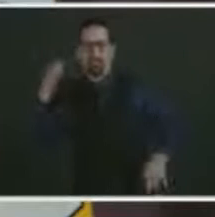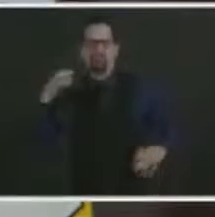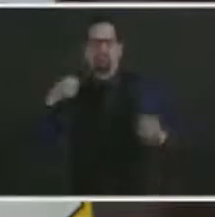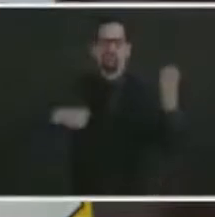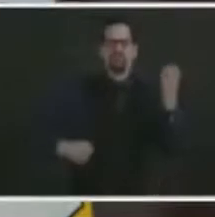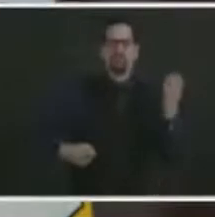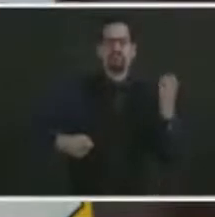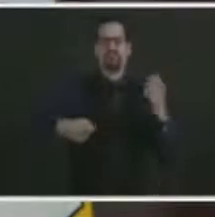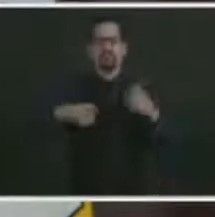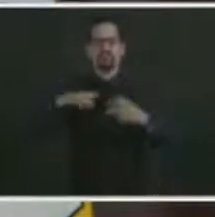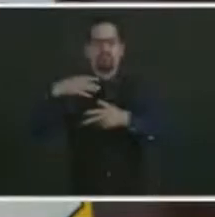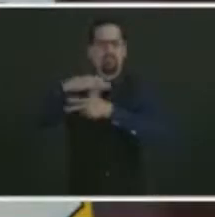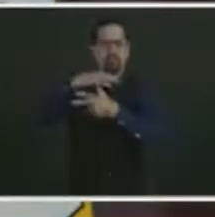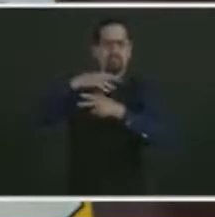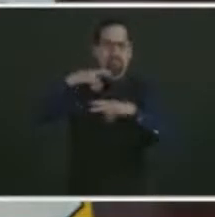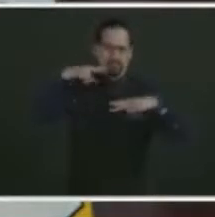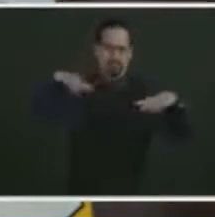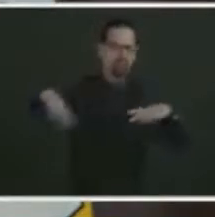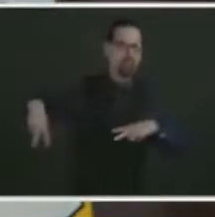helicopters.